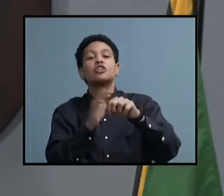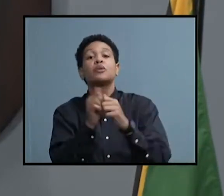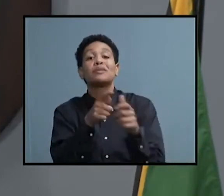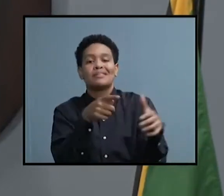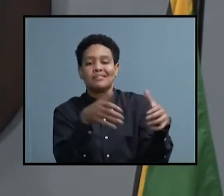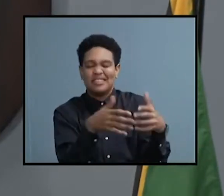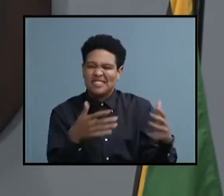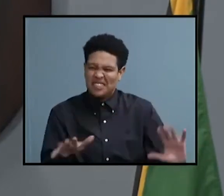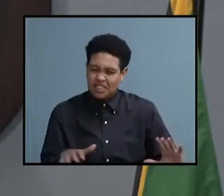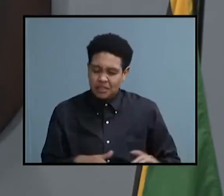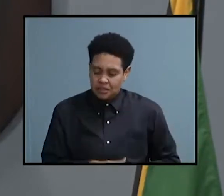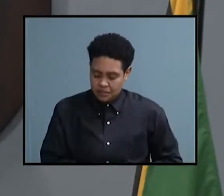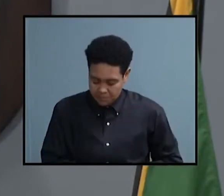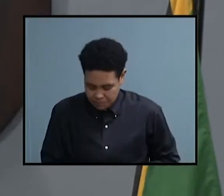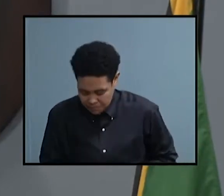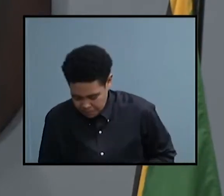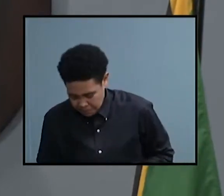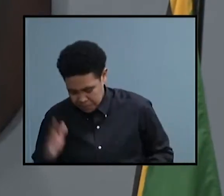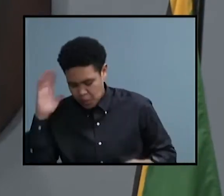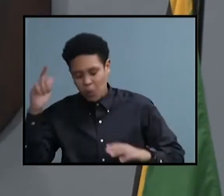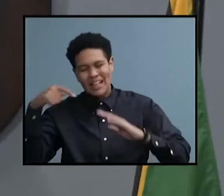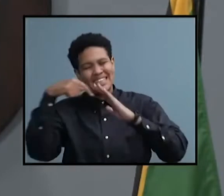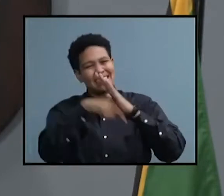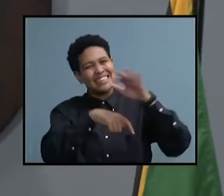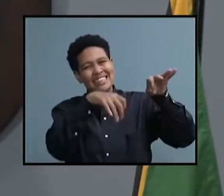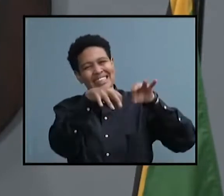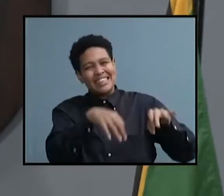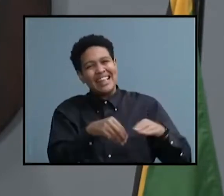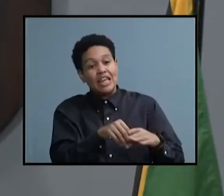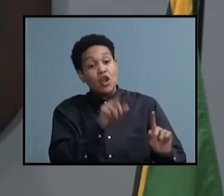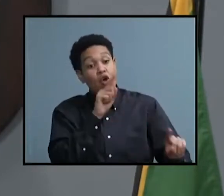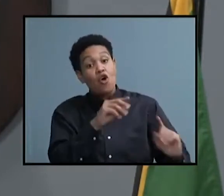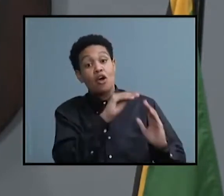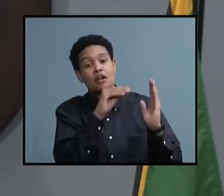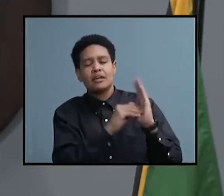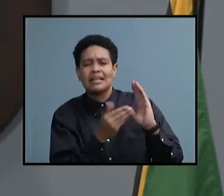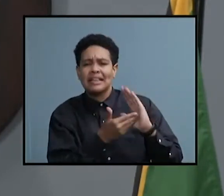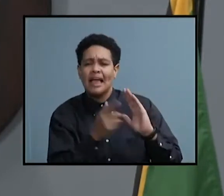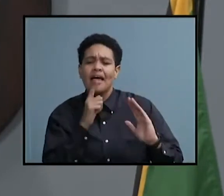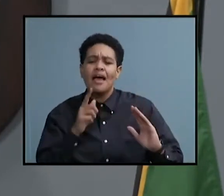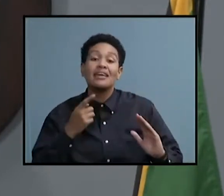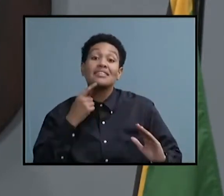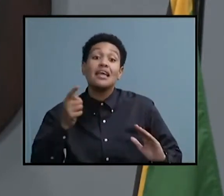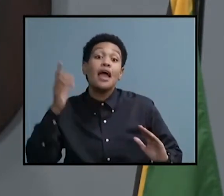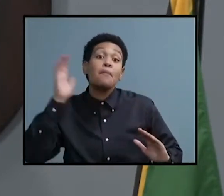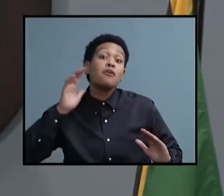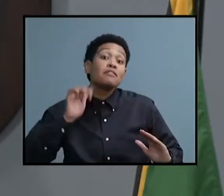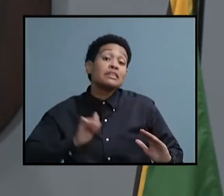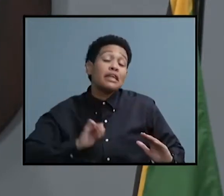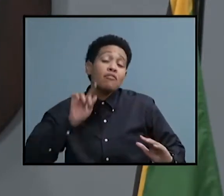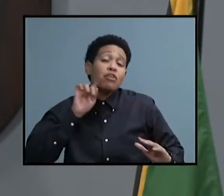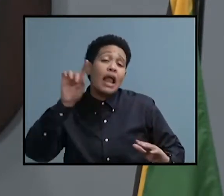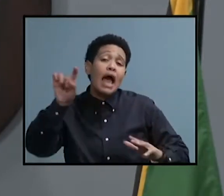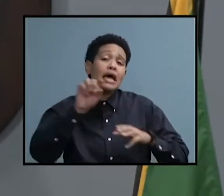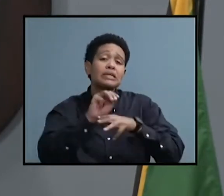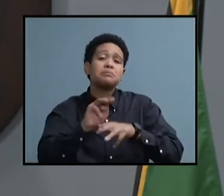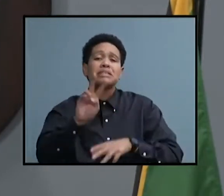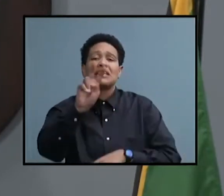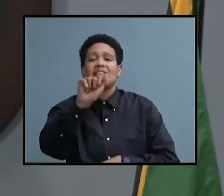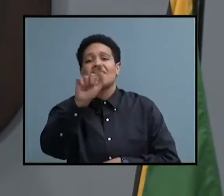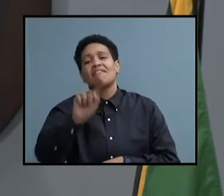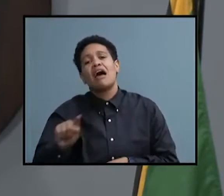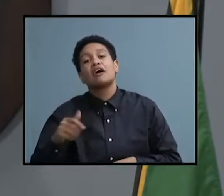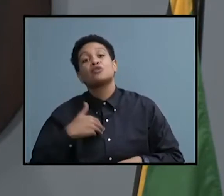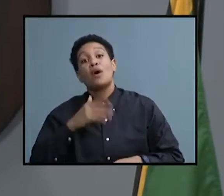sector. These will be detailed in the order, and as stated previously, I've asked Minister Vaz to